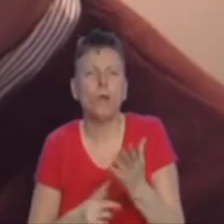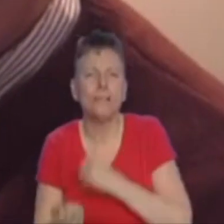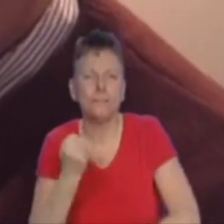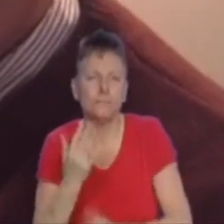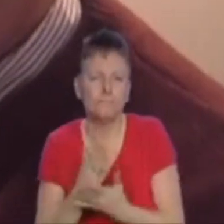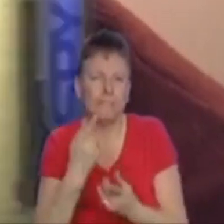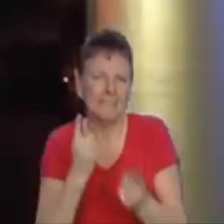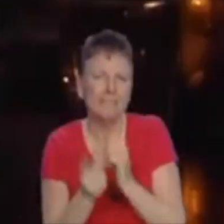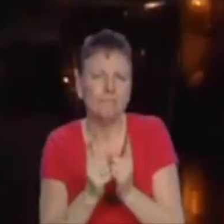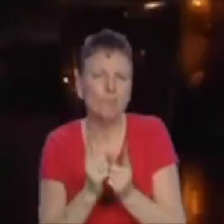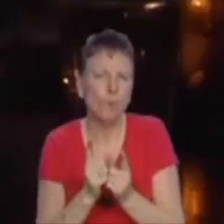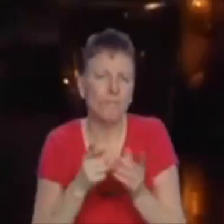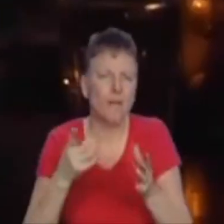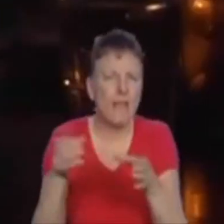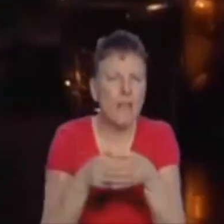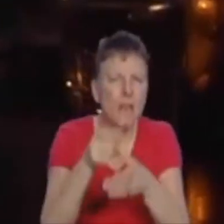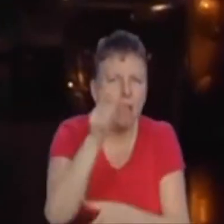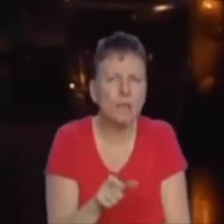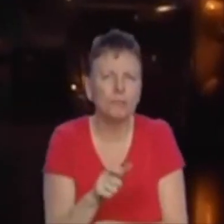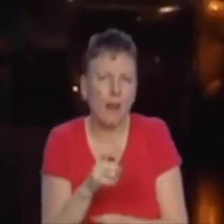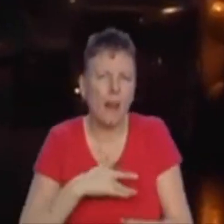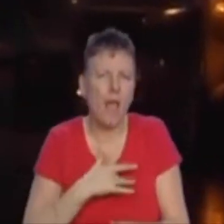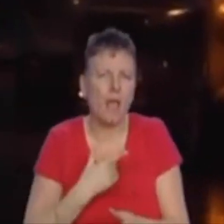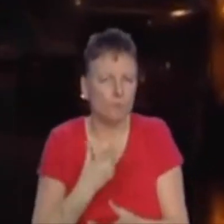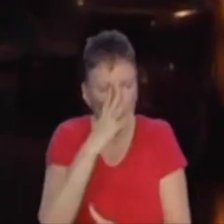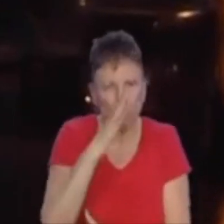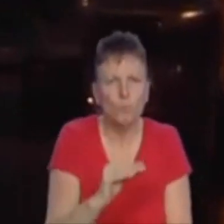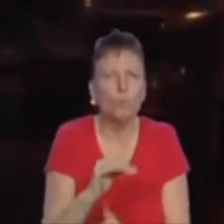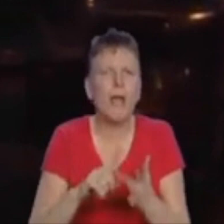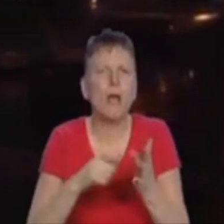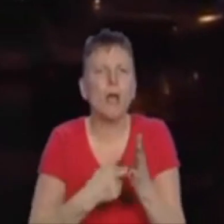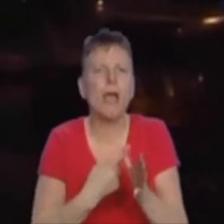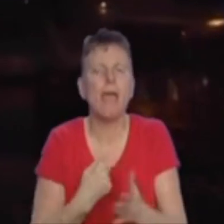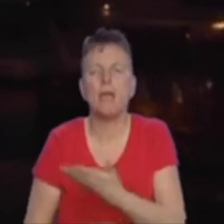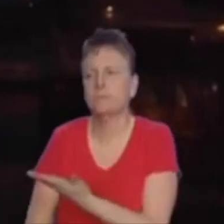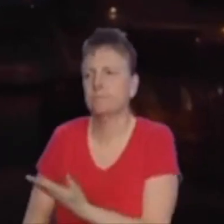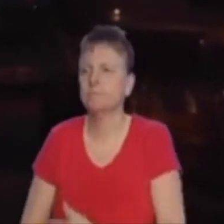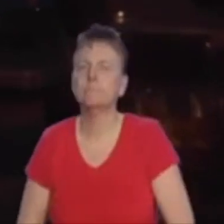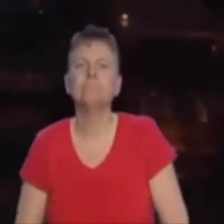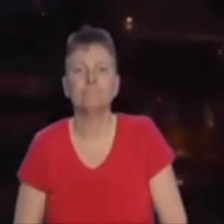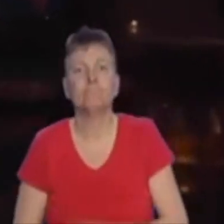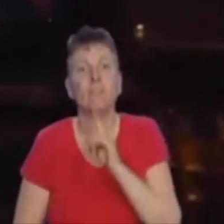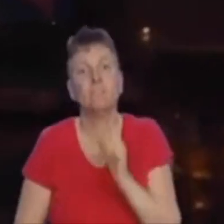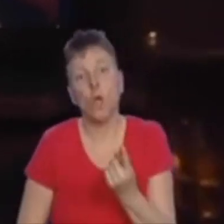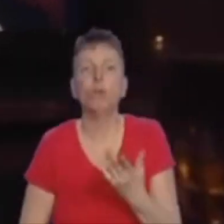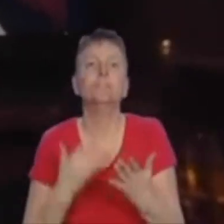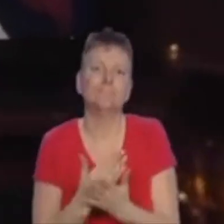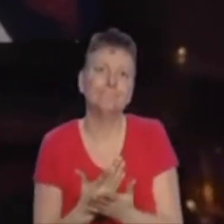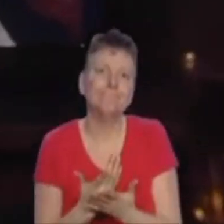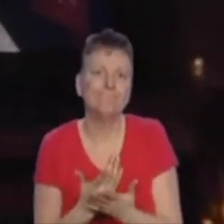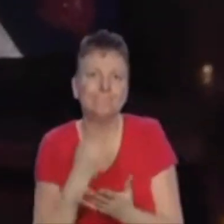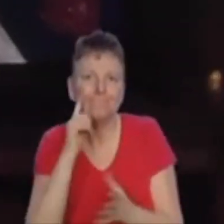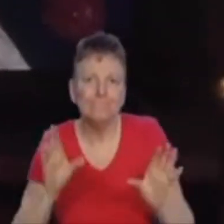on the IRA. First, we join the syllabus for the Special Operations Executive, a team of undercover agents who were sent